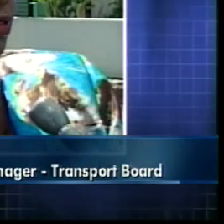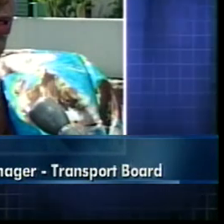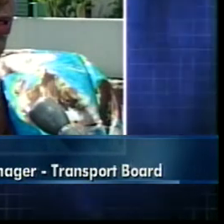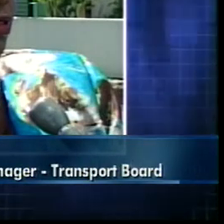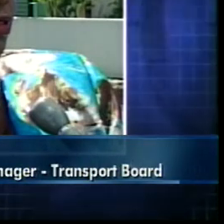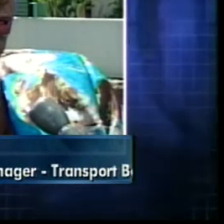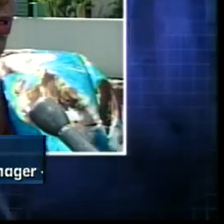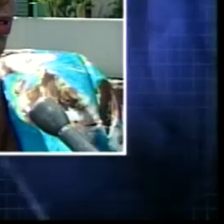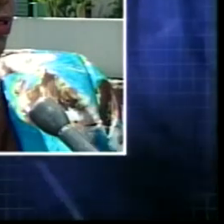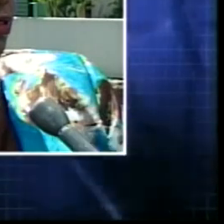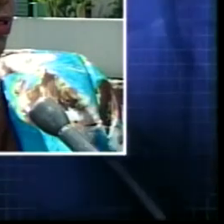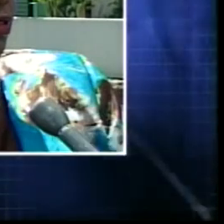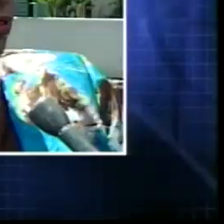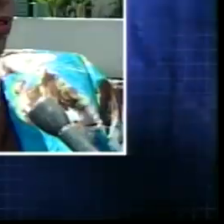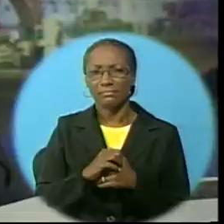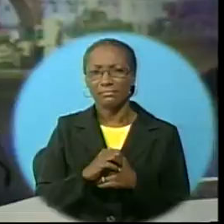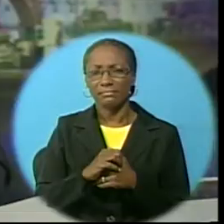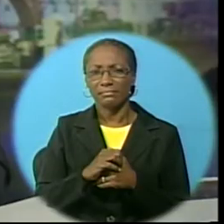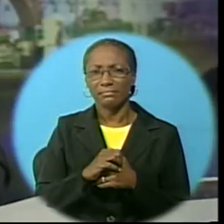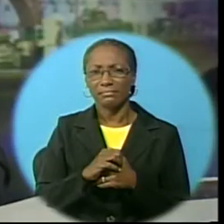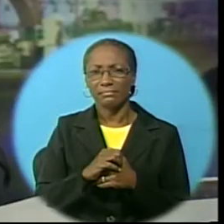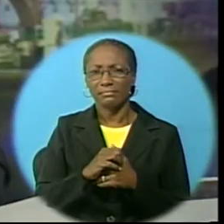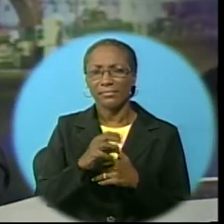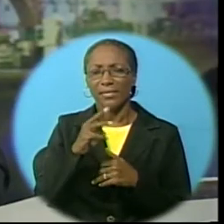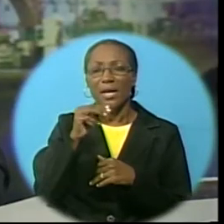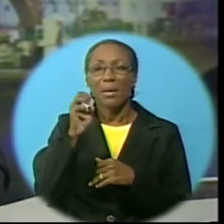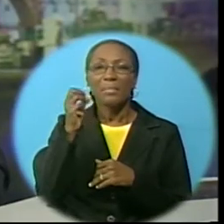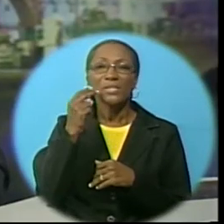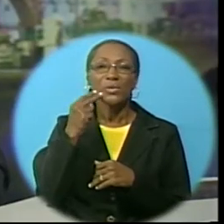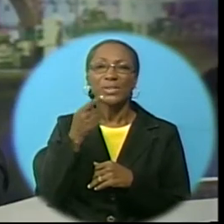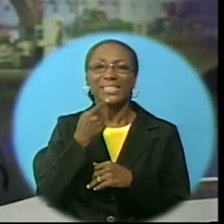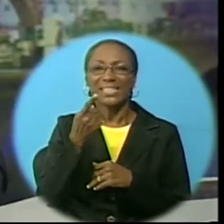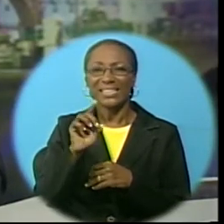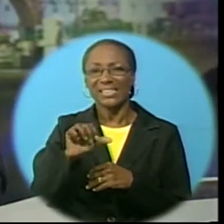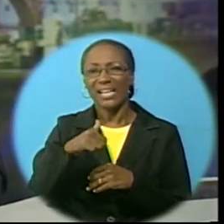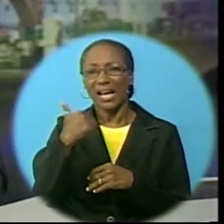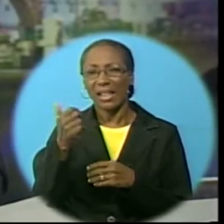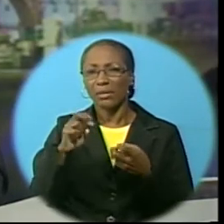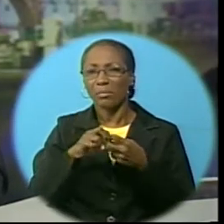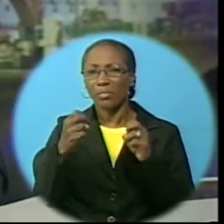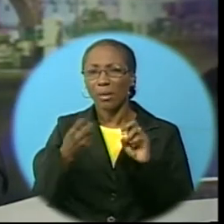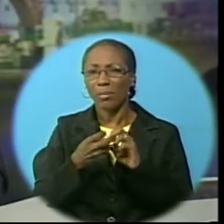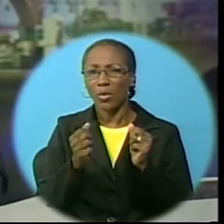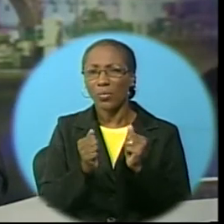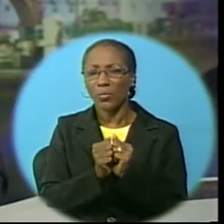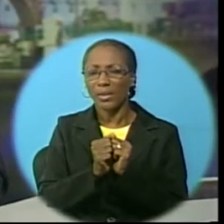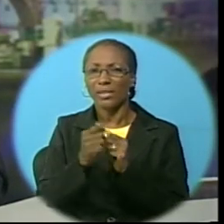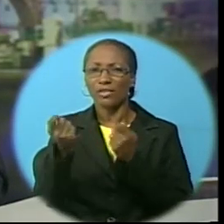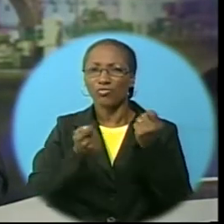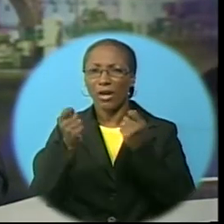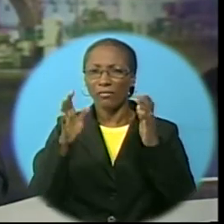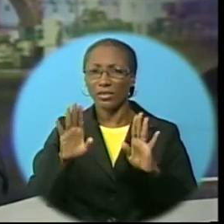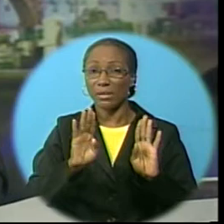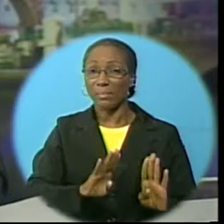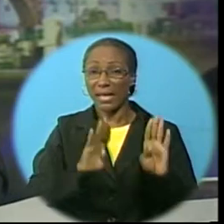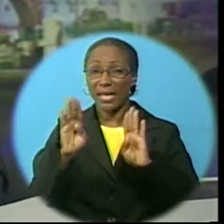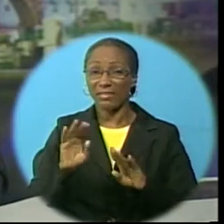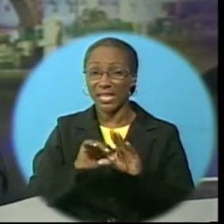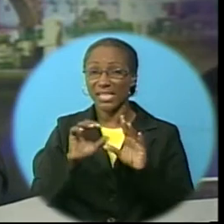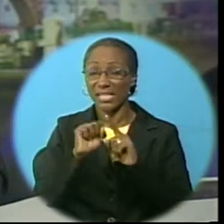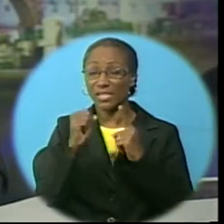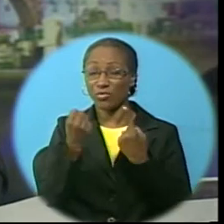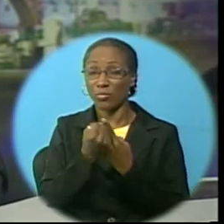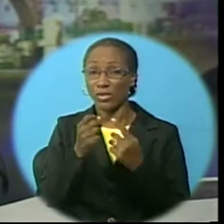one at the bus stop. Ms. Holder says the other matter related to the driver's conduct in the situation with